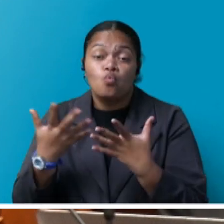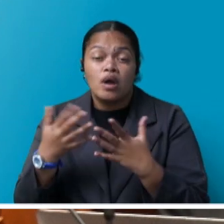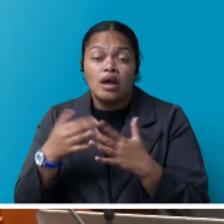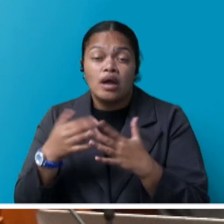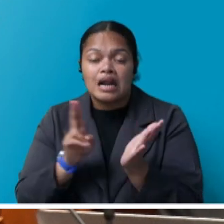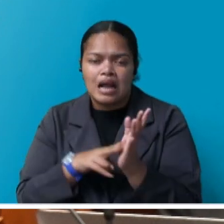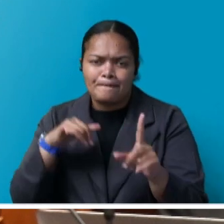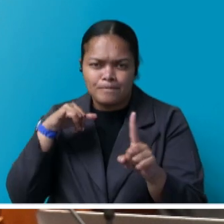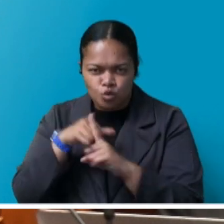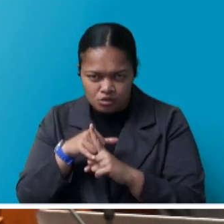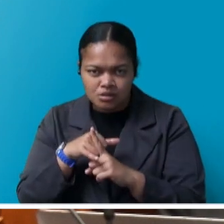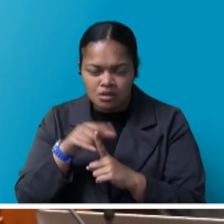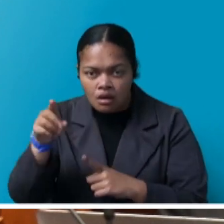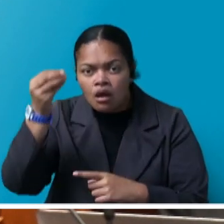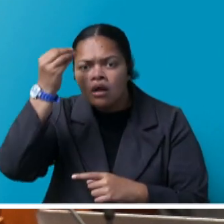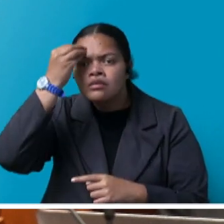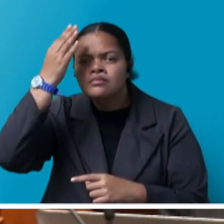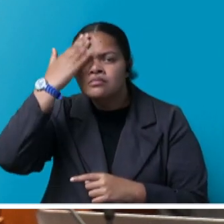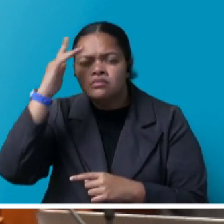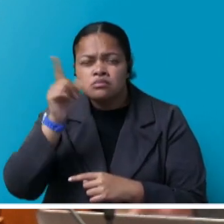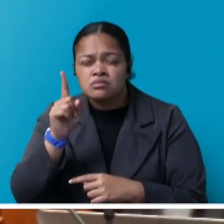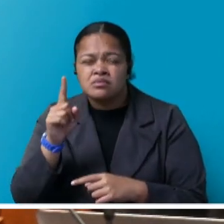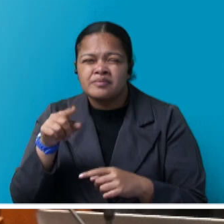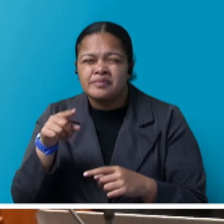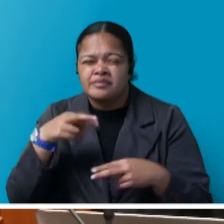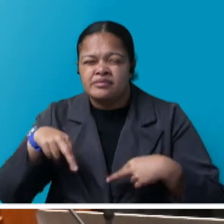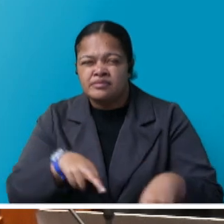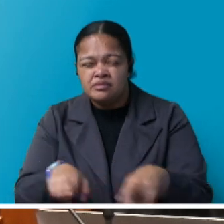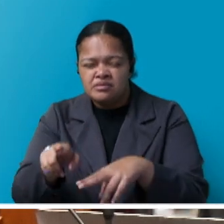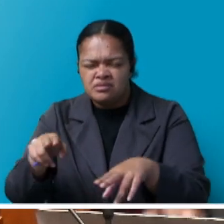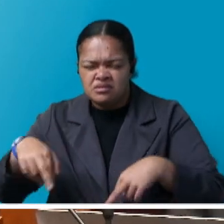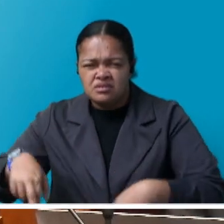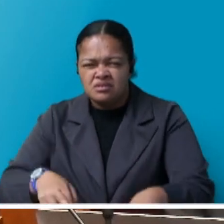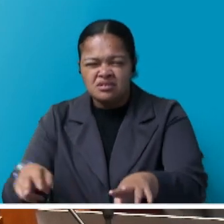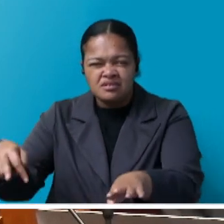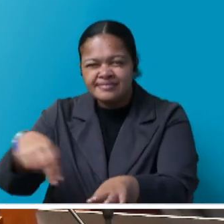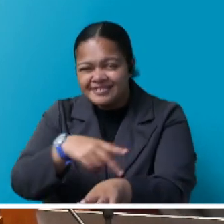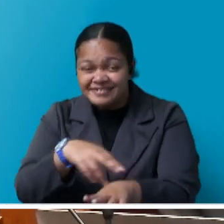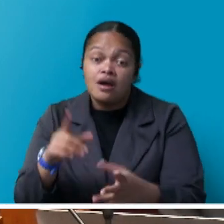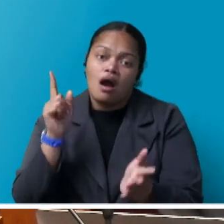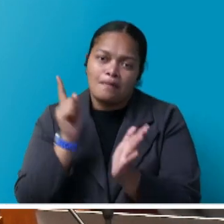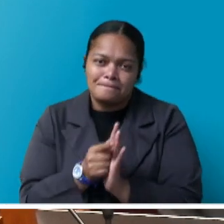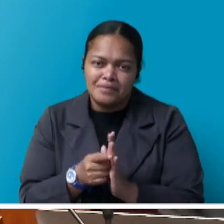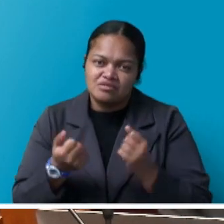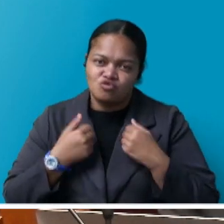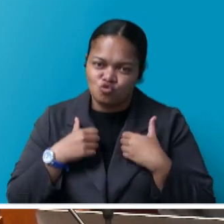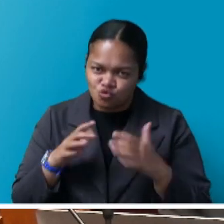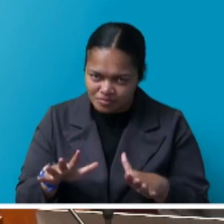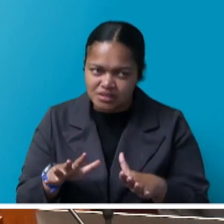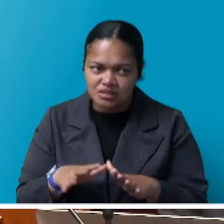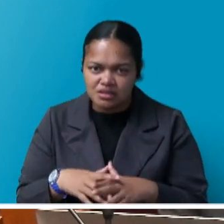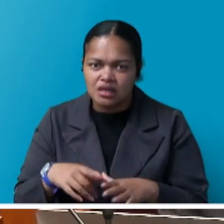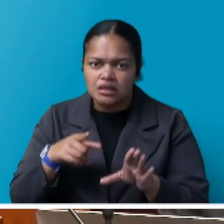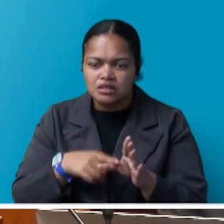occasion when they realized that one of their long-held wishes of having a river crossing to their village was finally coming to fruition to ease their